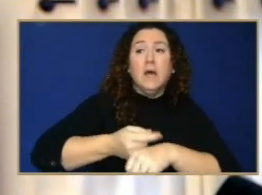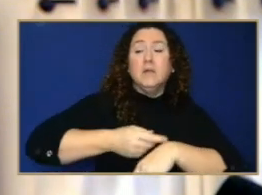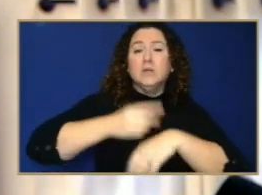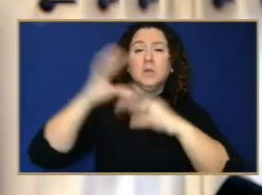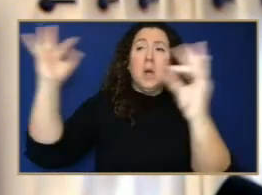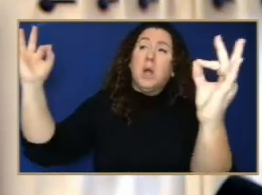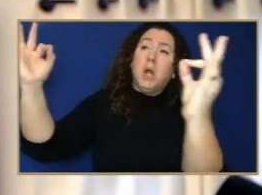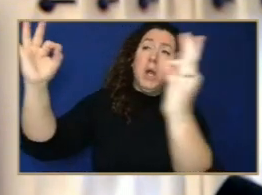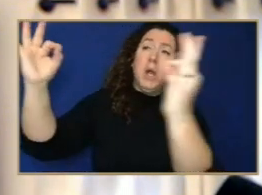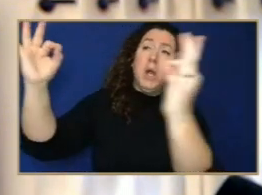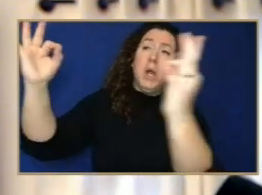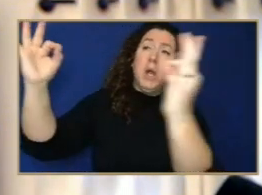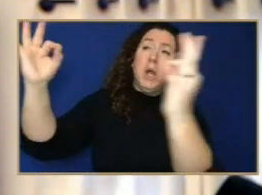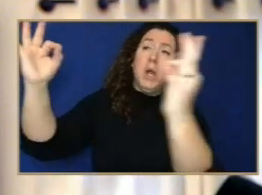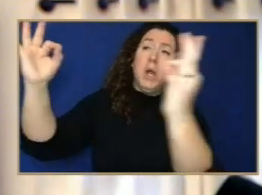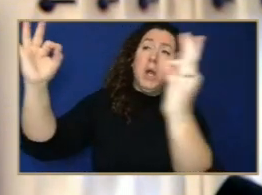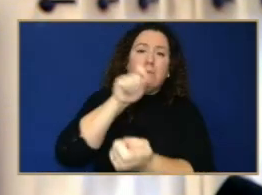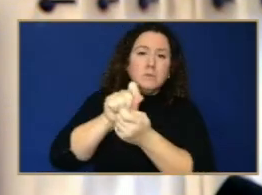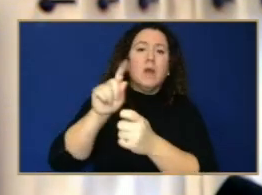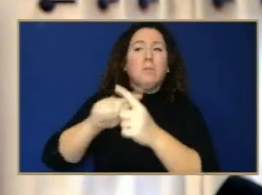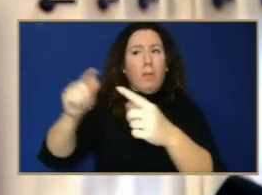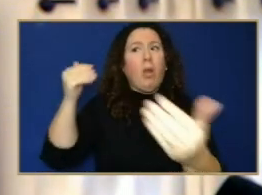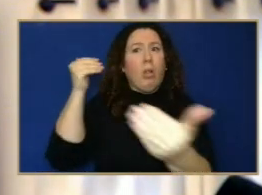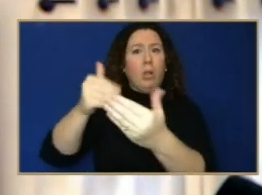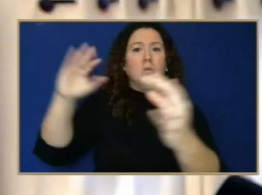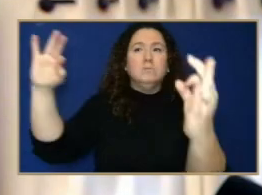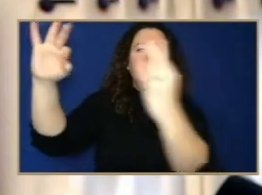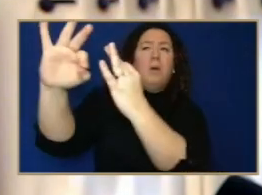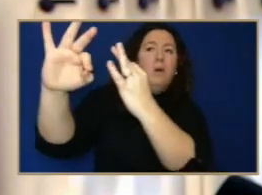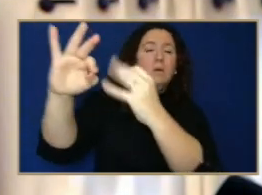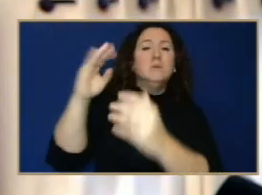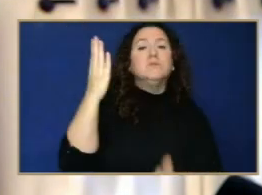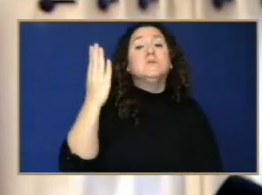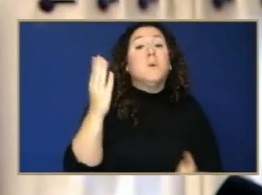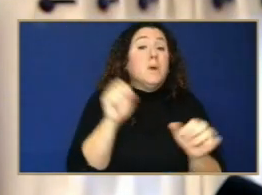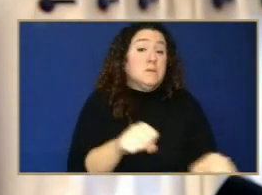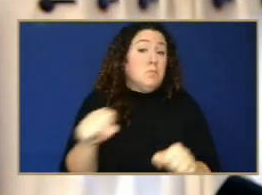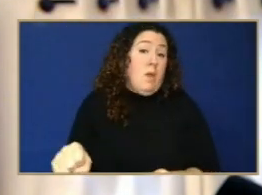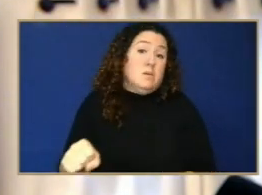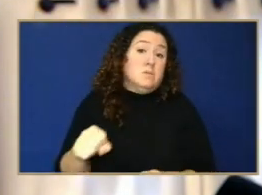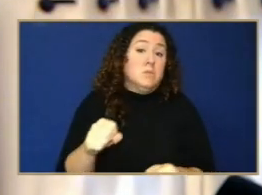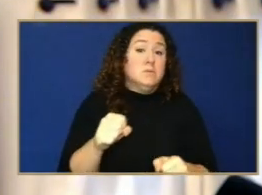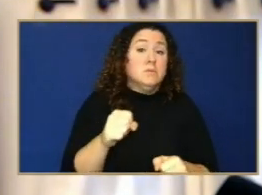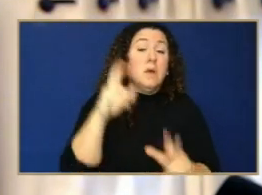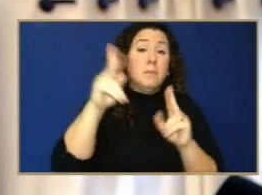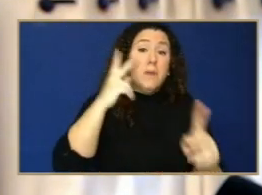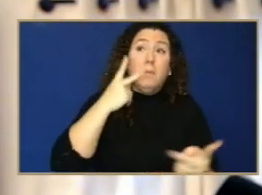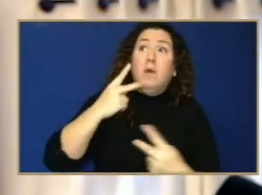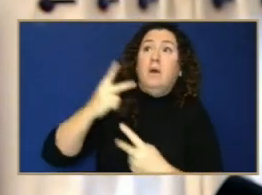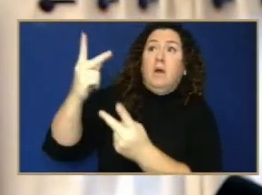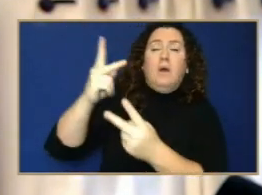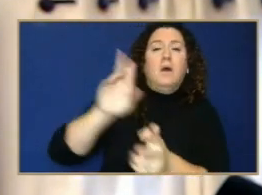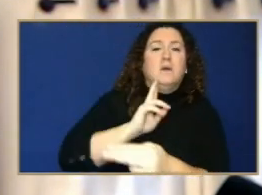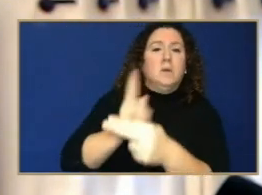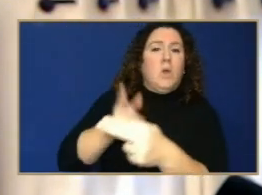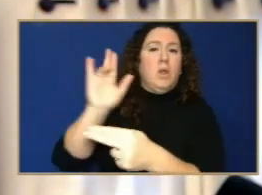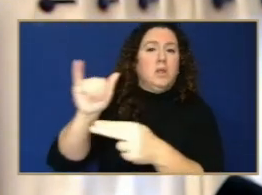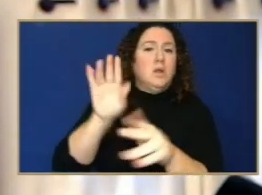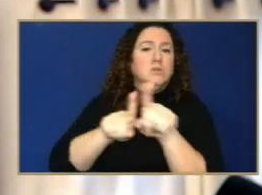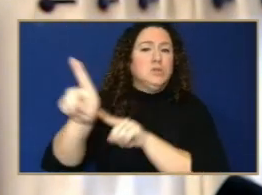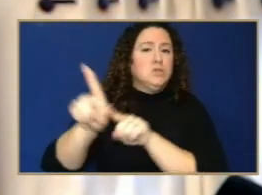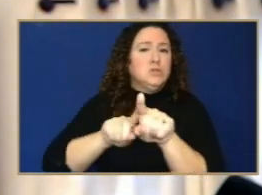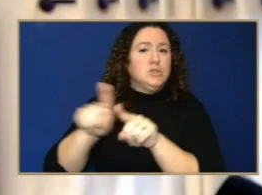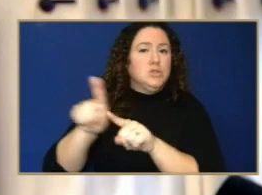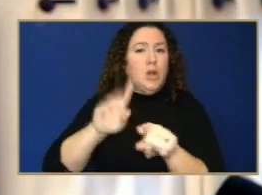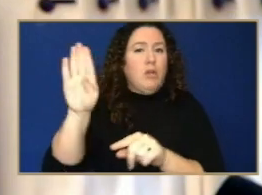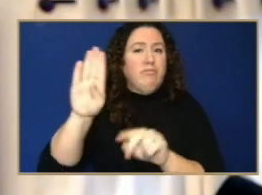possible that a conjunction like this is was what was referred to as the Star of Bethlehem. But there are many other possible things this could have been